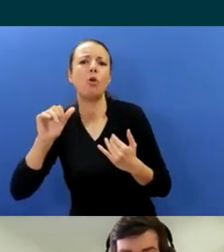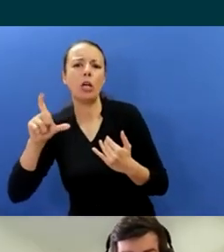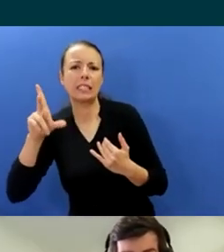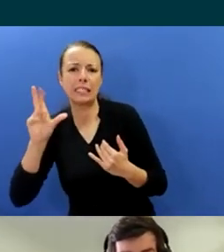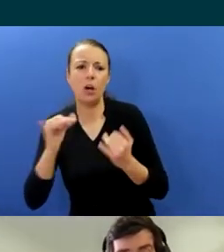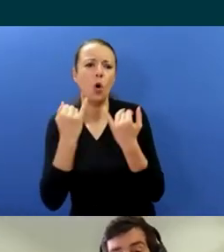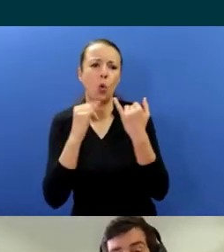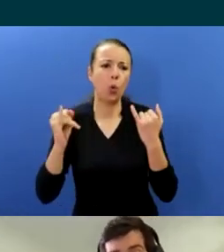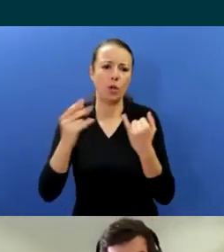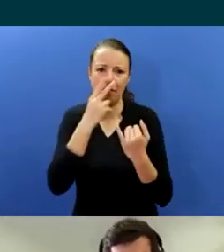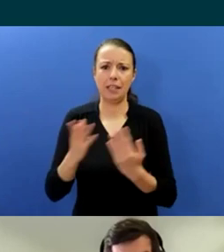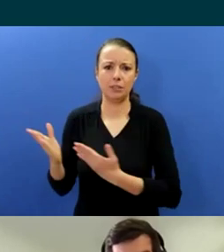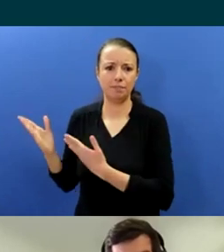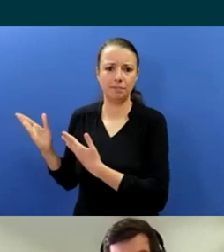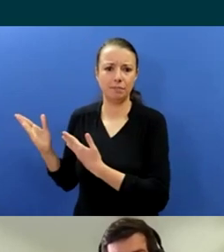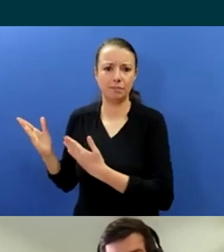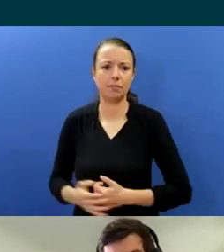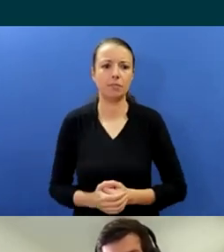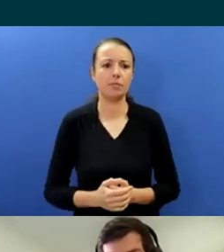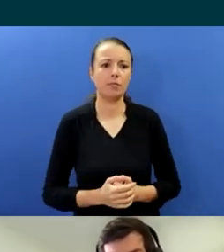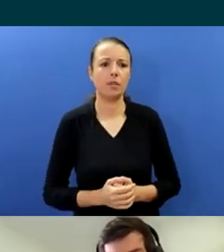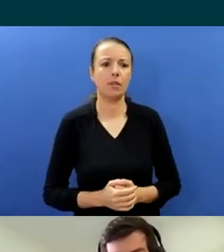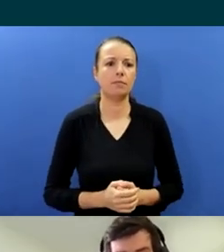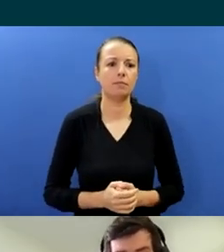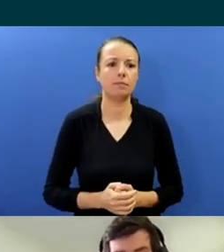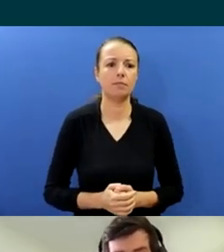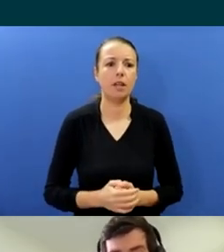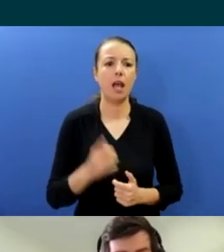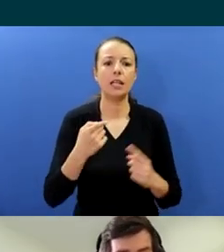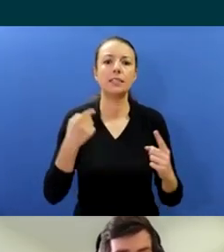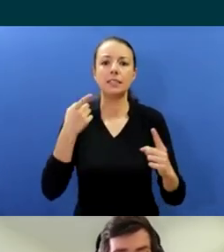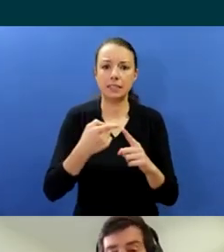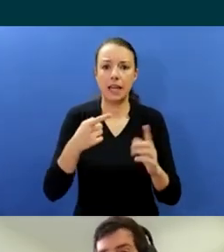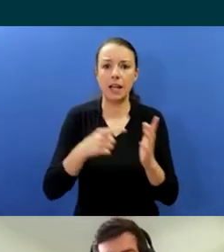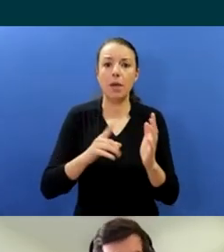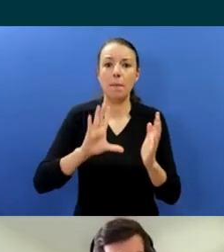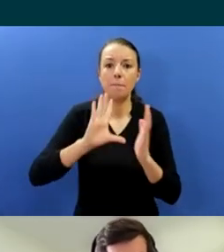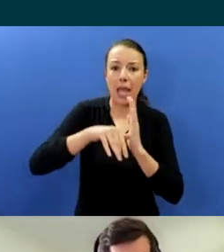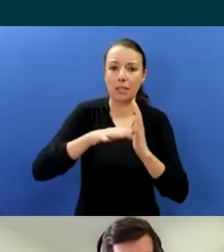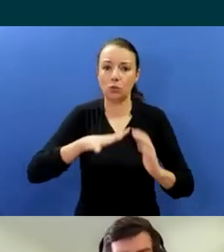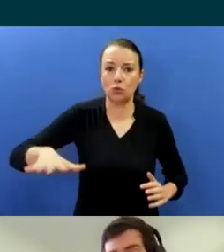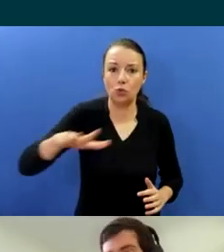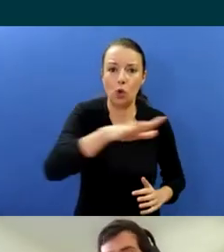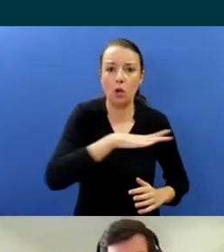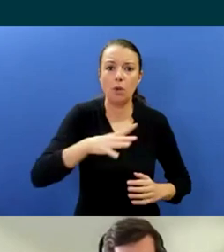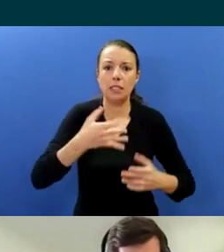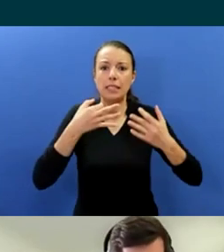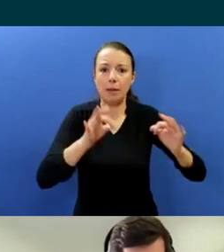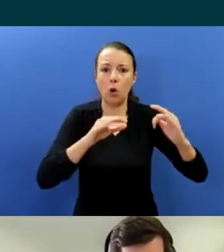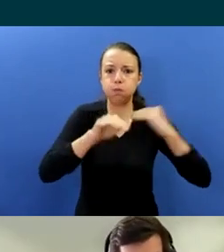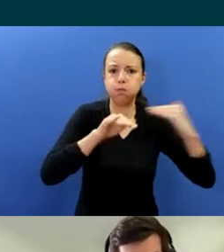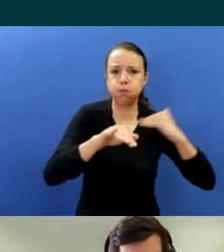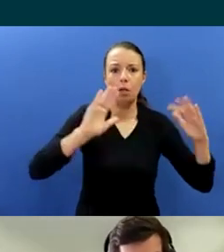to reduce the traffic passing through these areas and create more space for neighborhood life and green